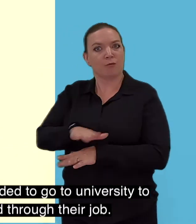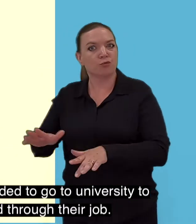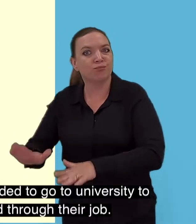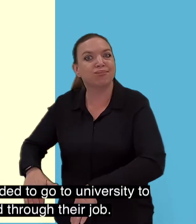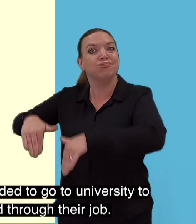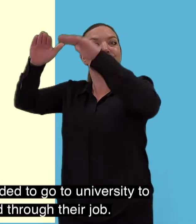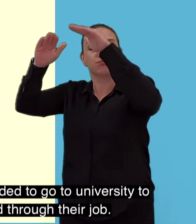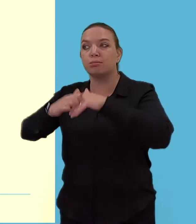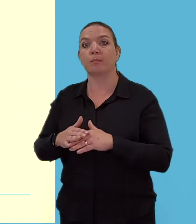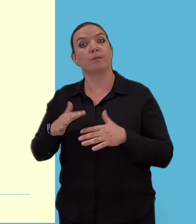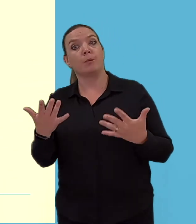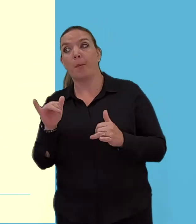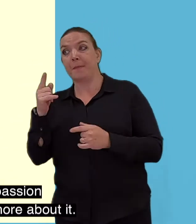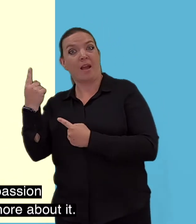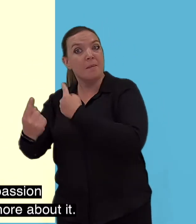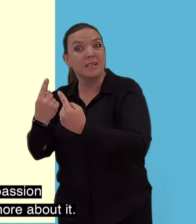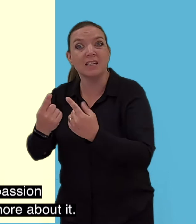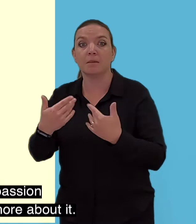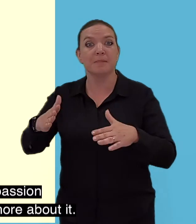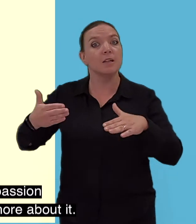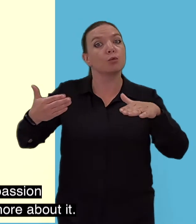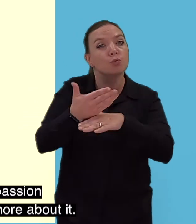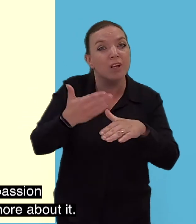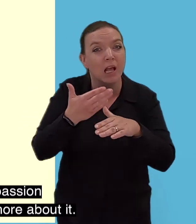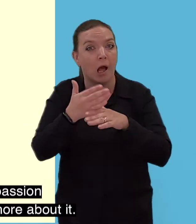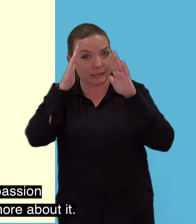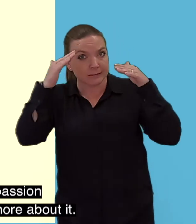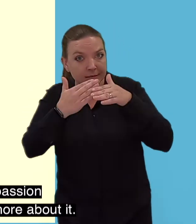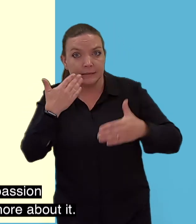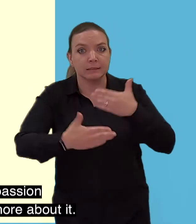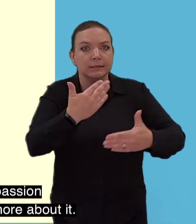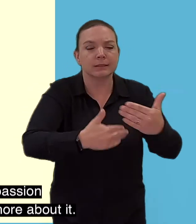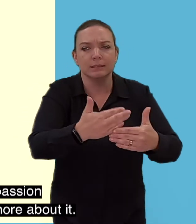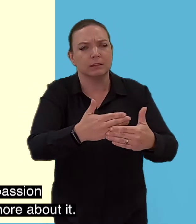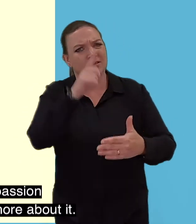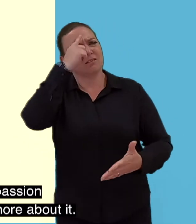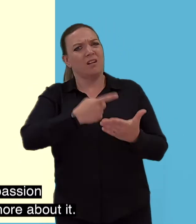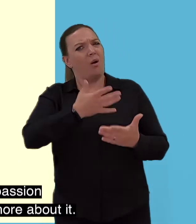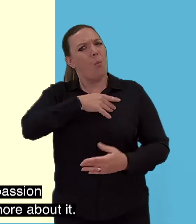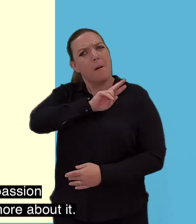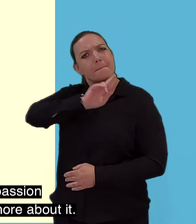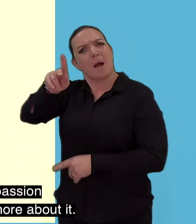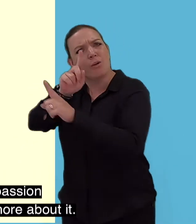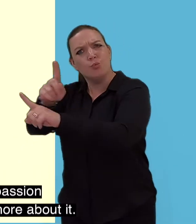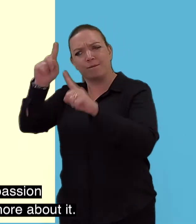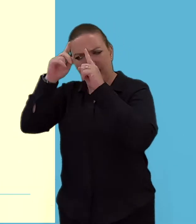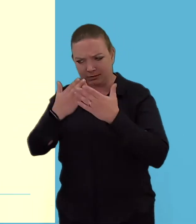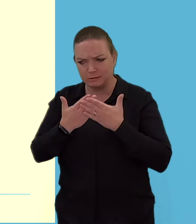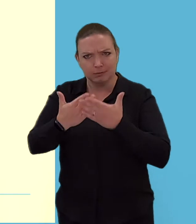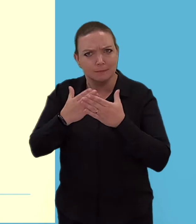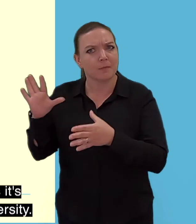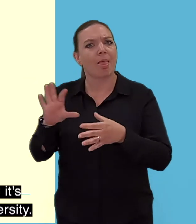they'd gained through their job. Or they might simply have had a real passion and love for a subject and wanted to learn more about